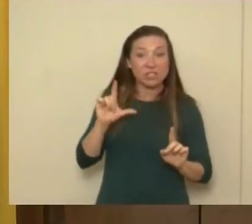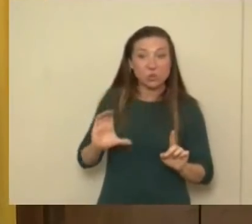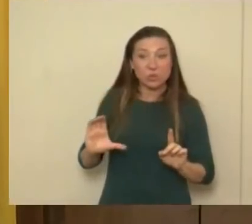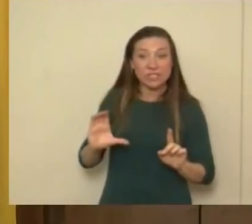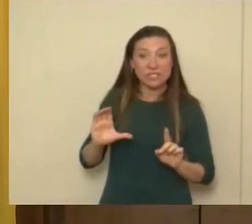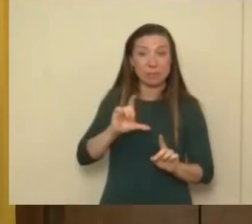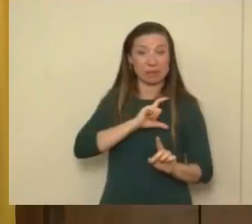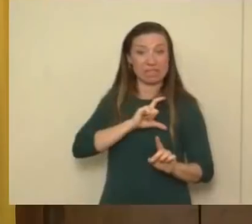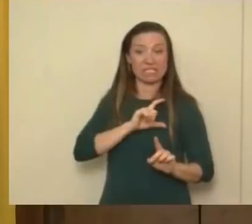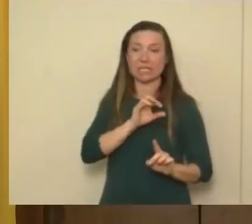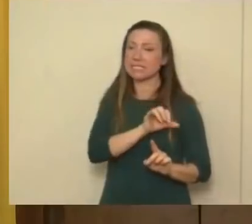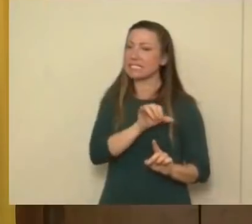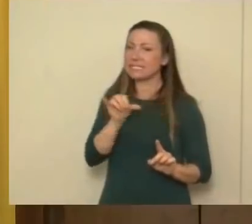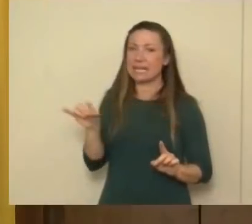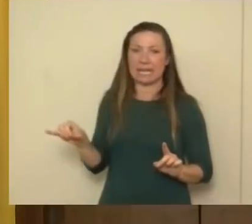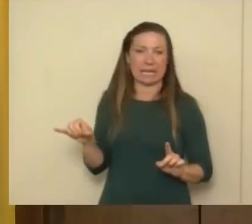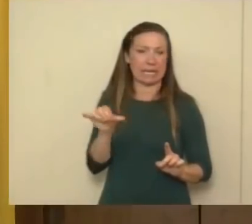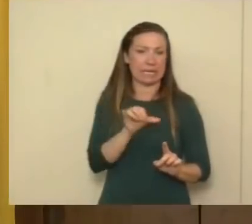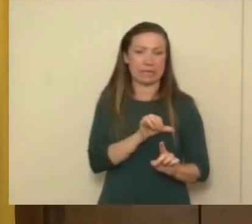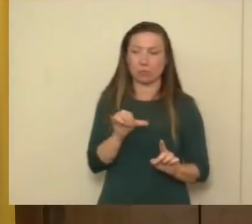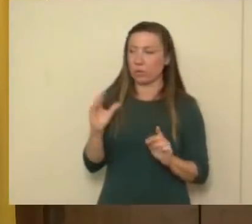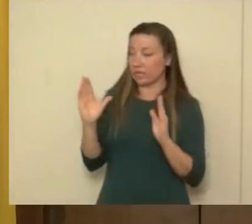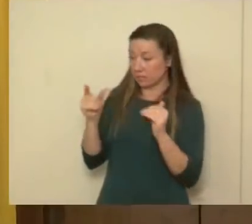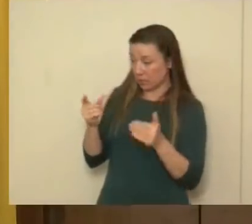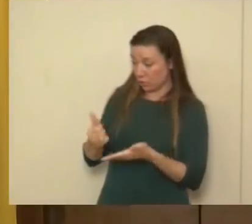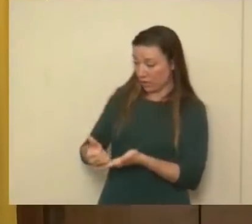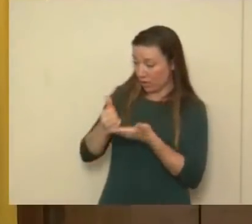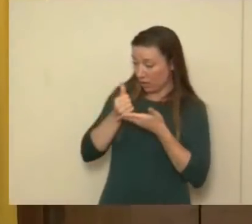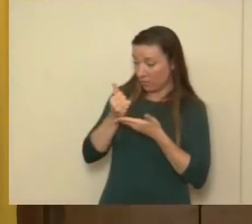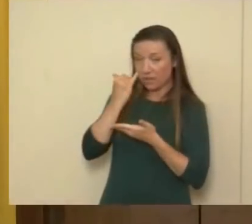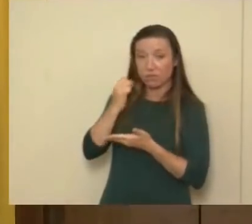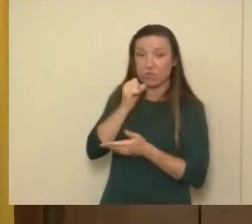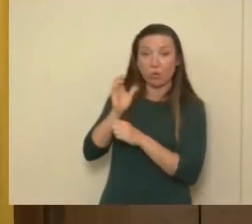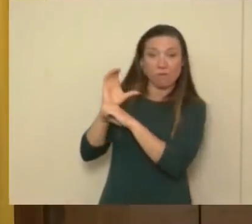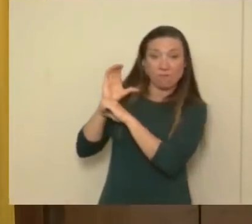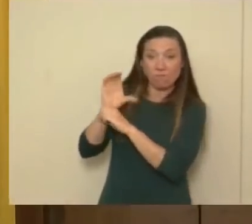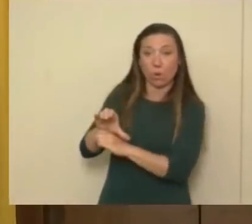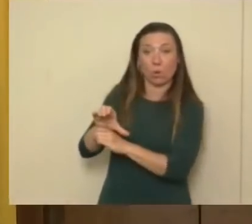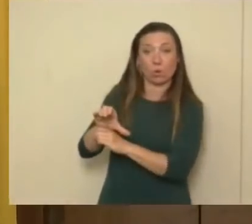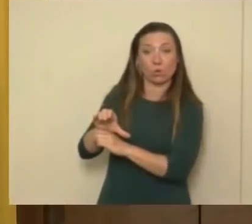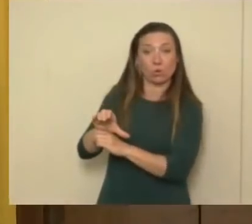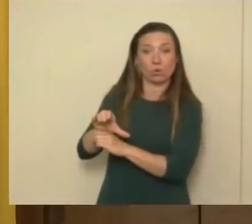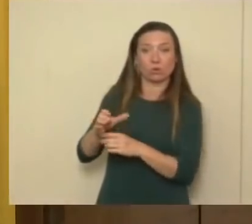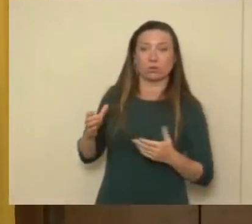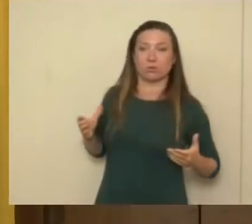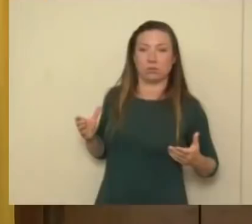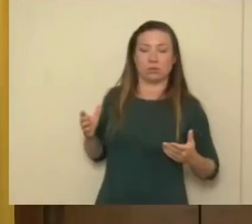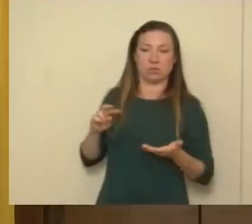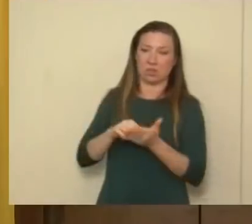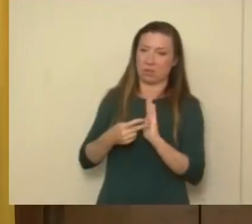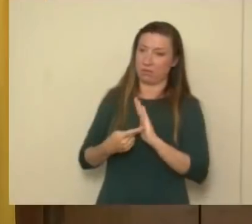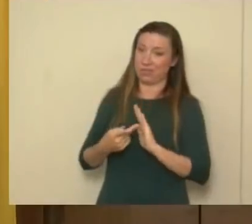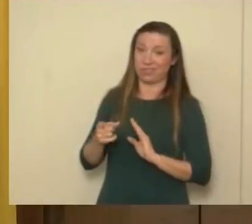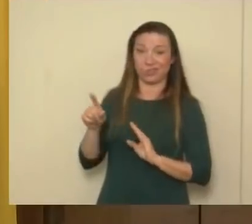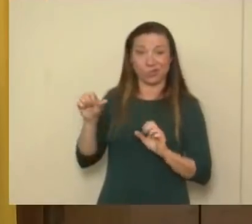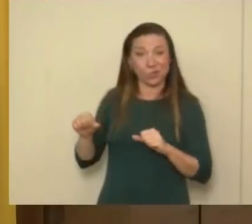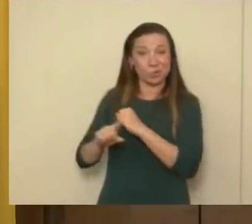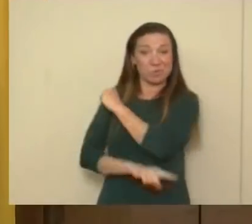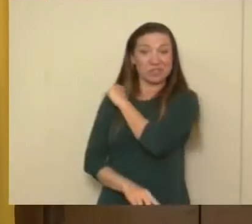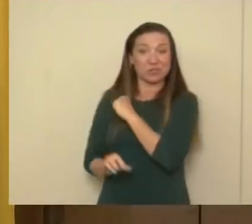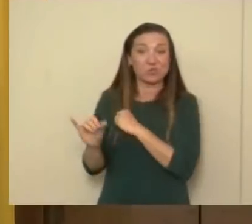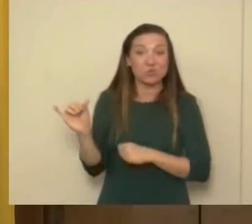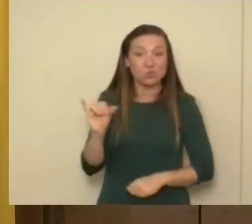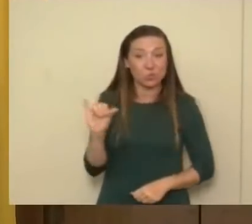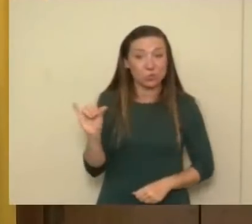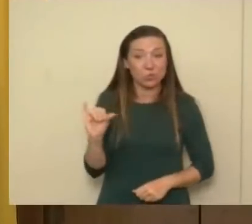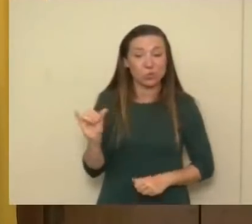expect them to help us. And if they don't enforce, they're subject to the same kinds of liabilities. And again, the